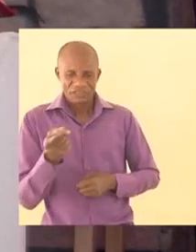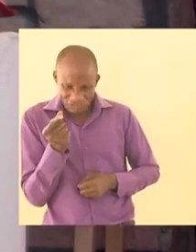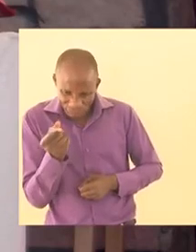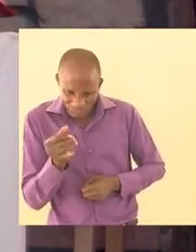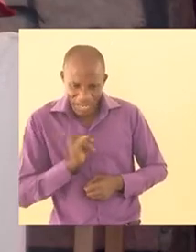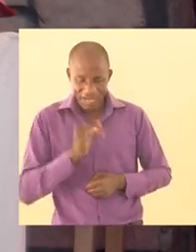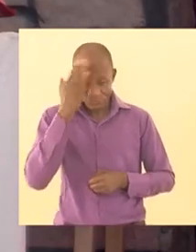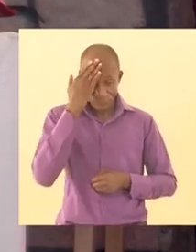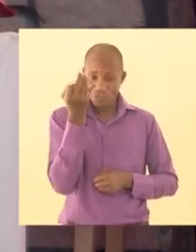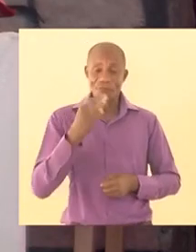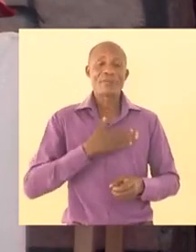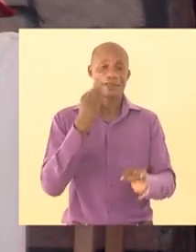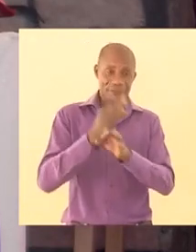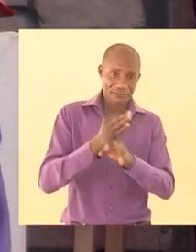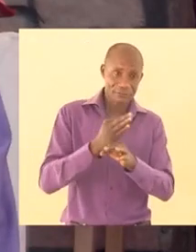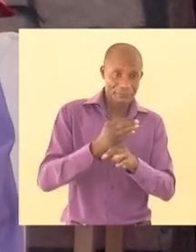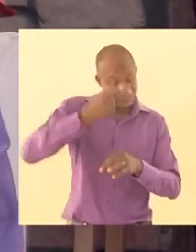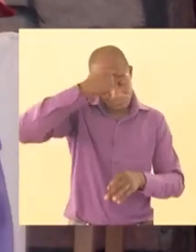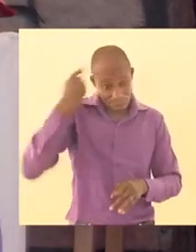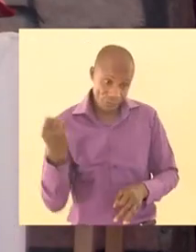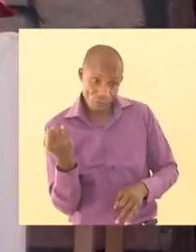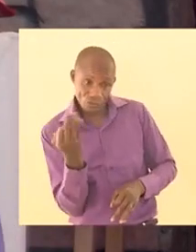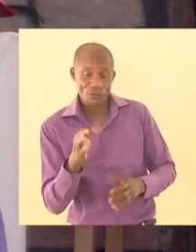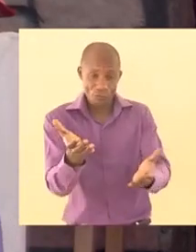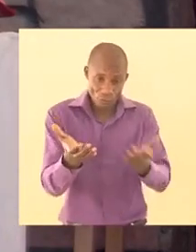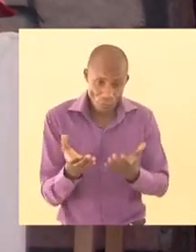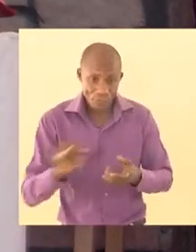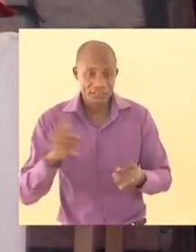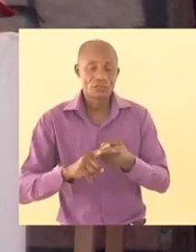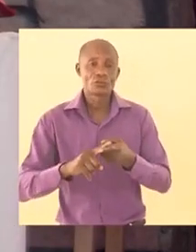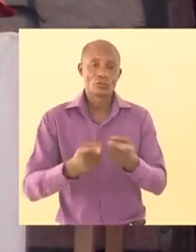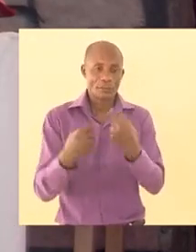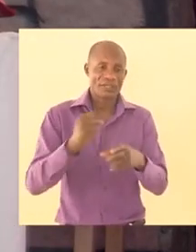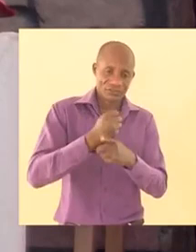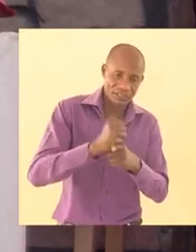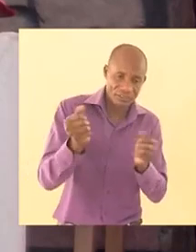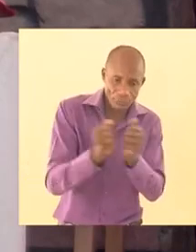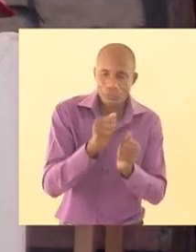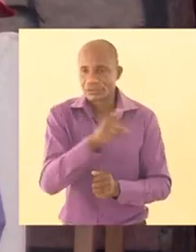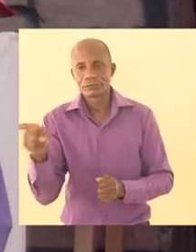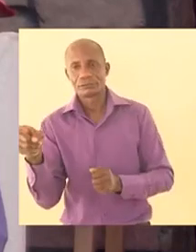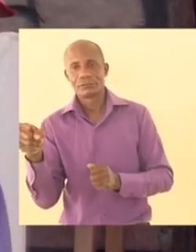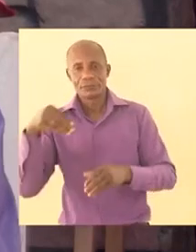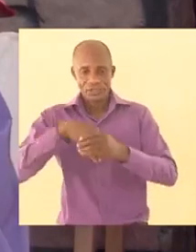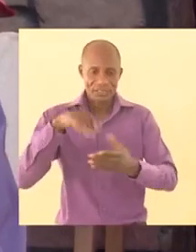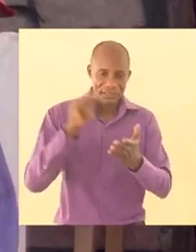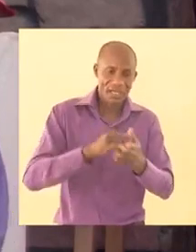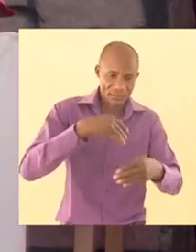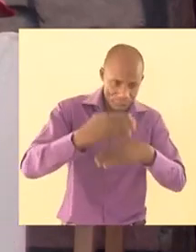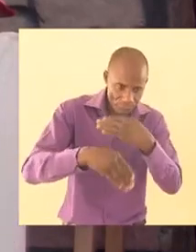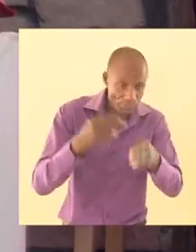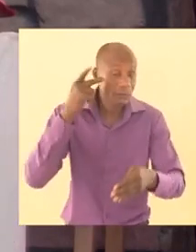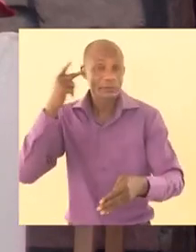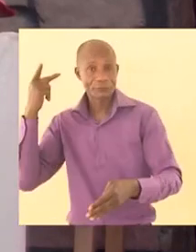The little I know of my faith today, I know on account of wanting to come and share with you, and in that process,